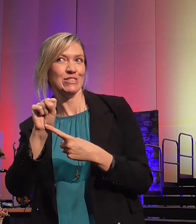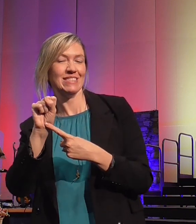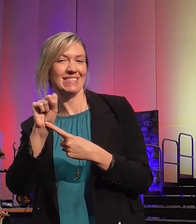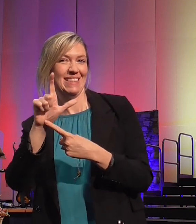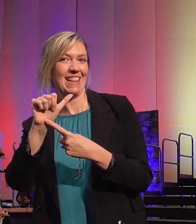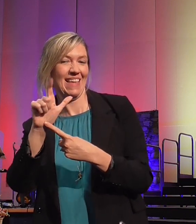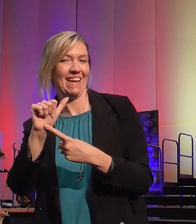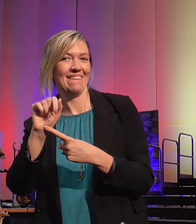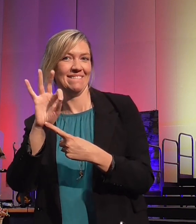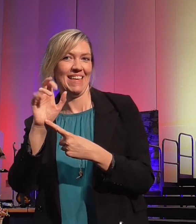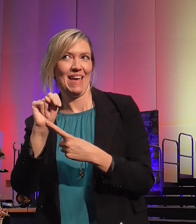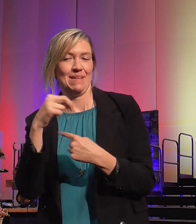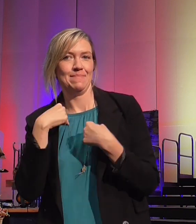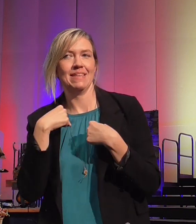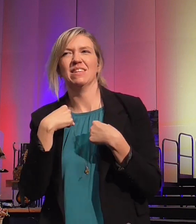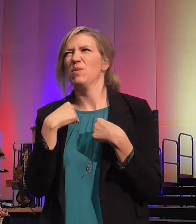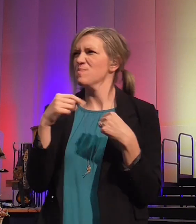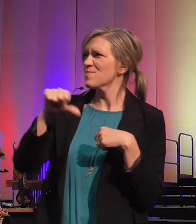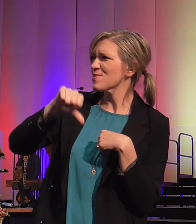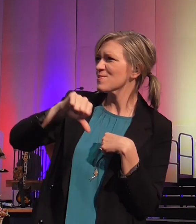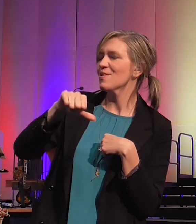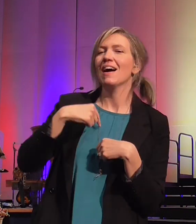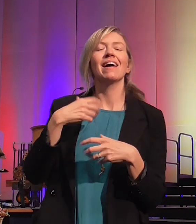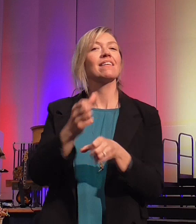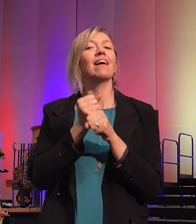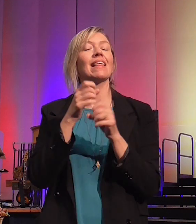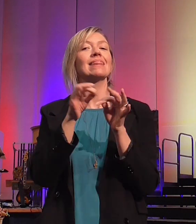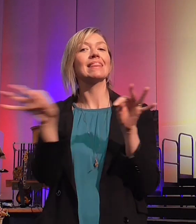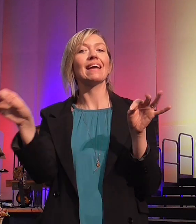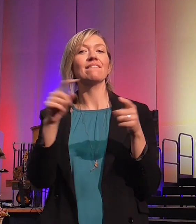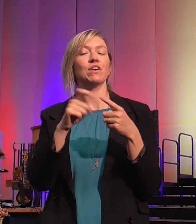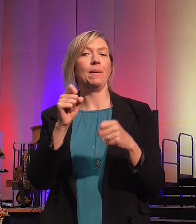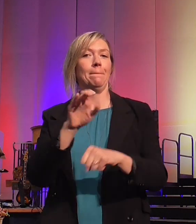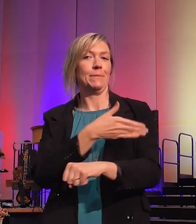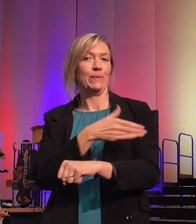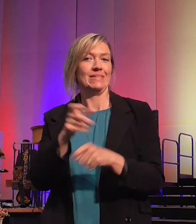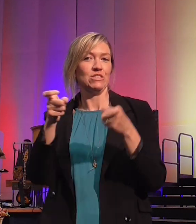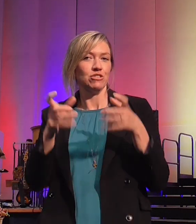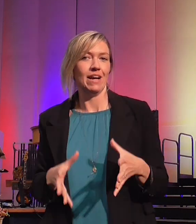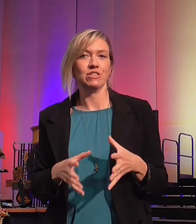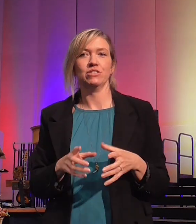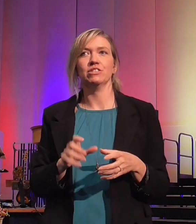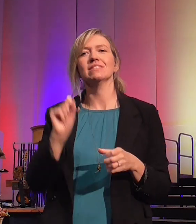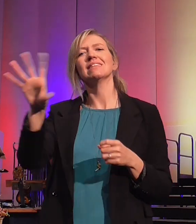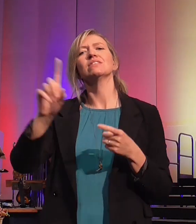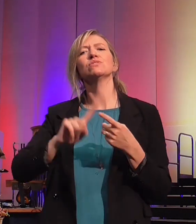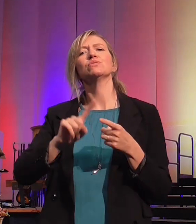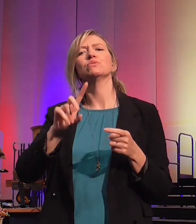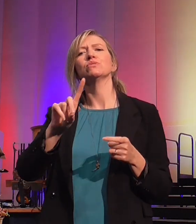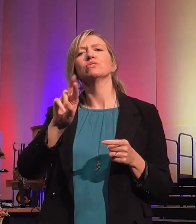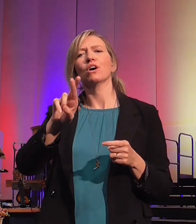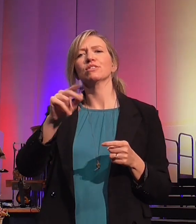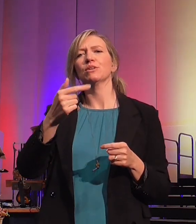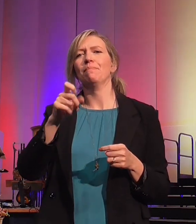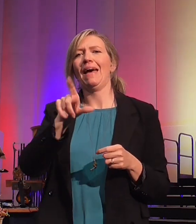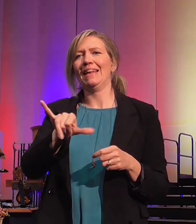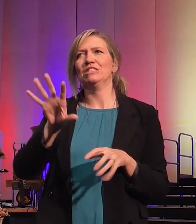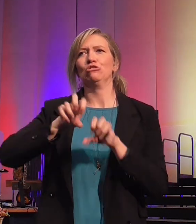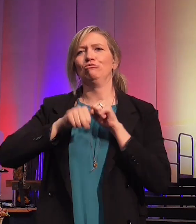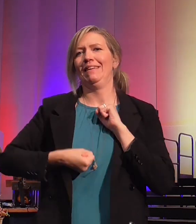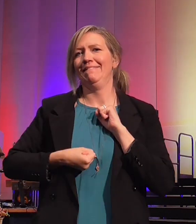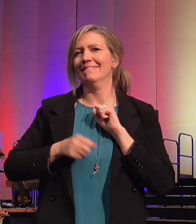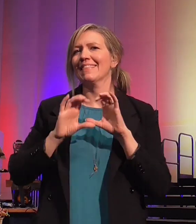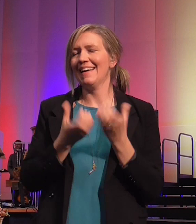fan, received immediately upon their losing a link from our music director, Tom Litch, to Dr. Patty's grief class, which was very